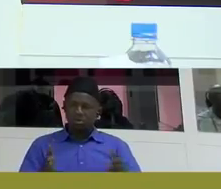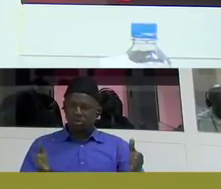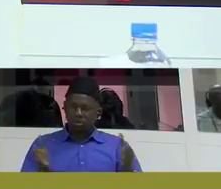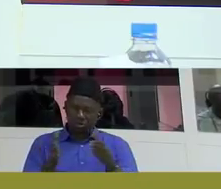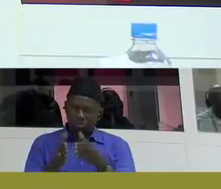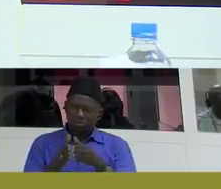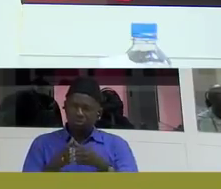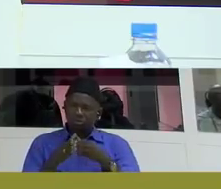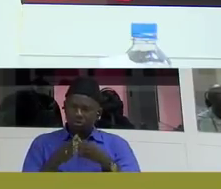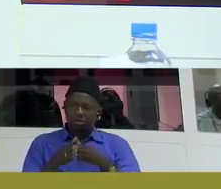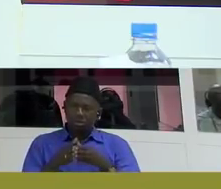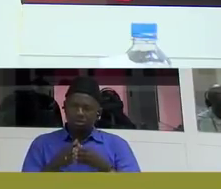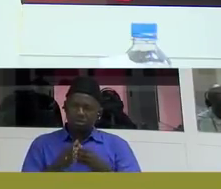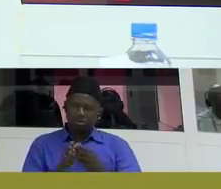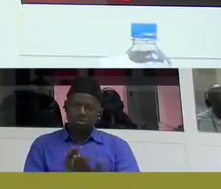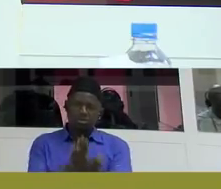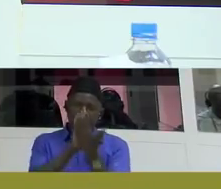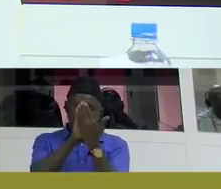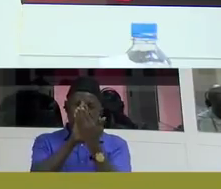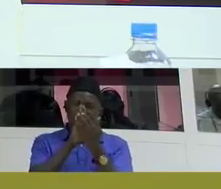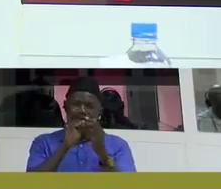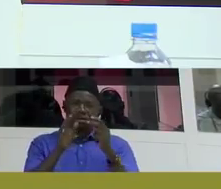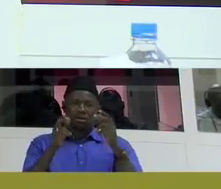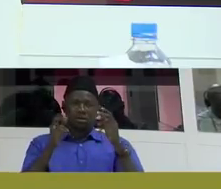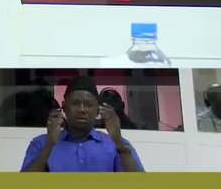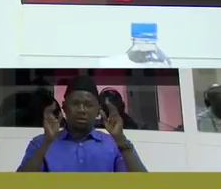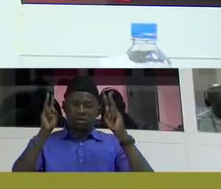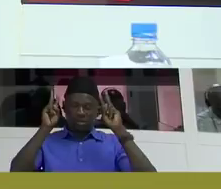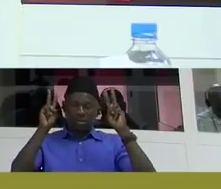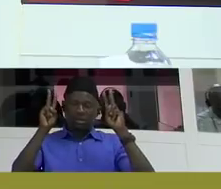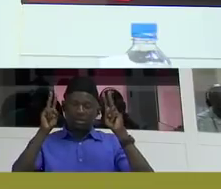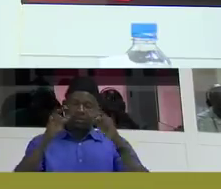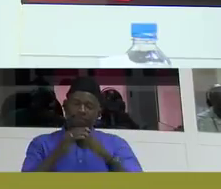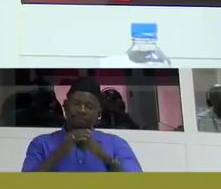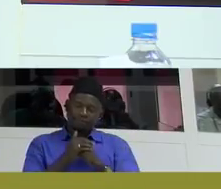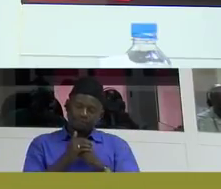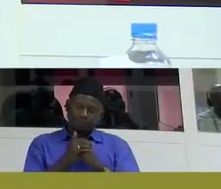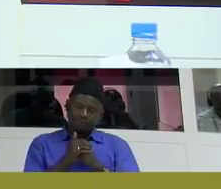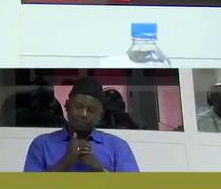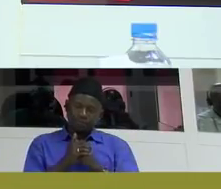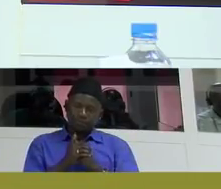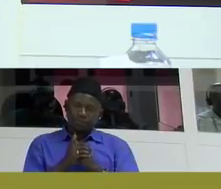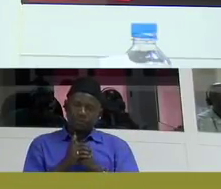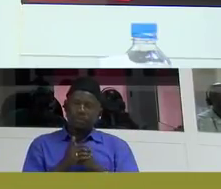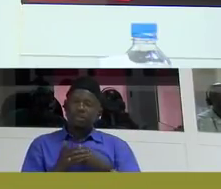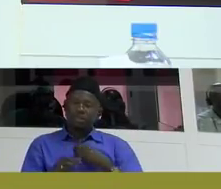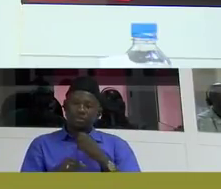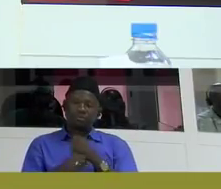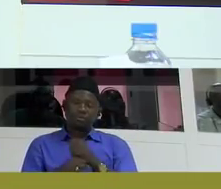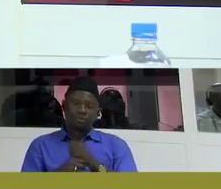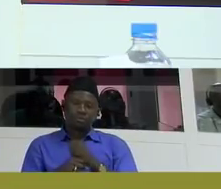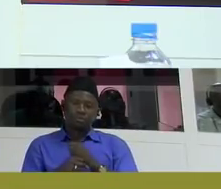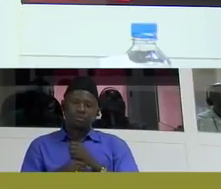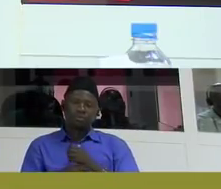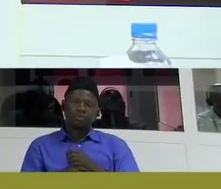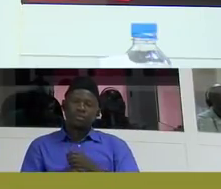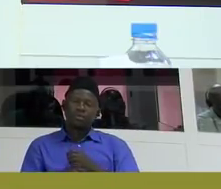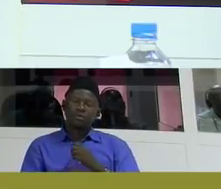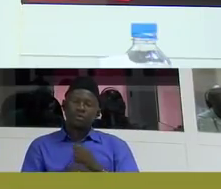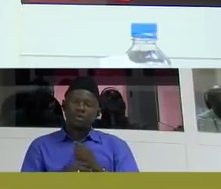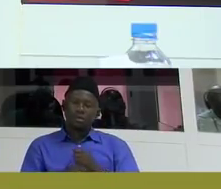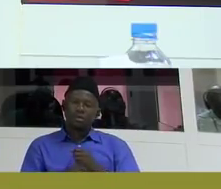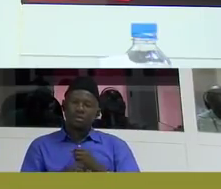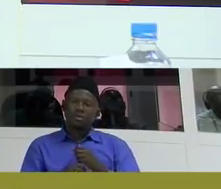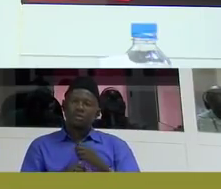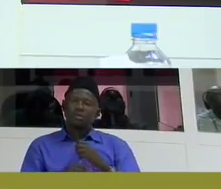confront Yahya Jammeh. So it facilitated Christian